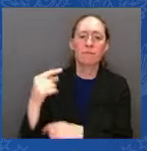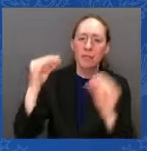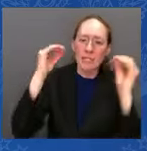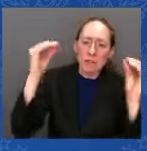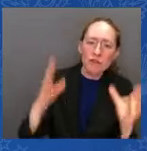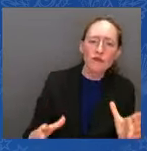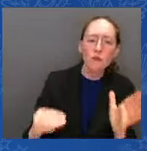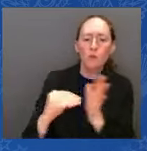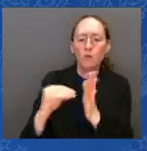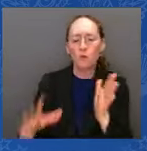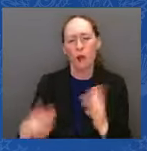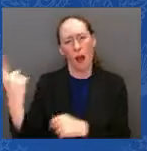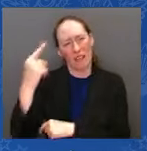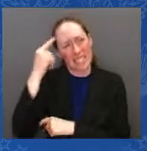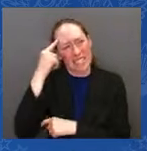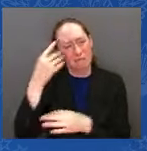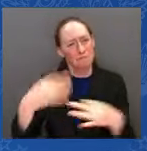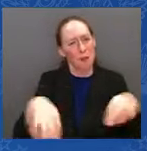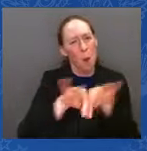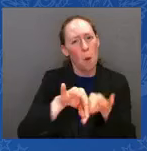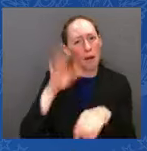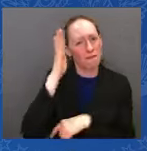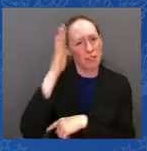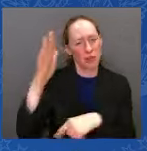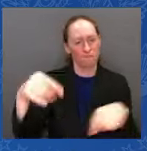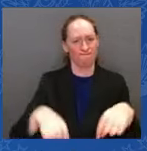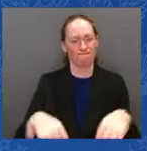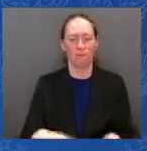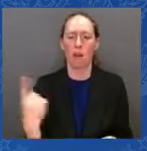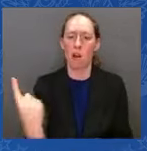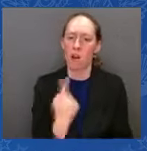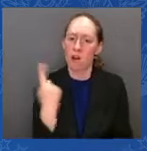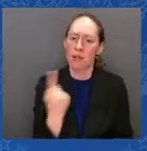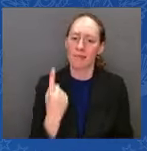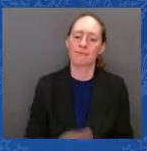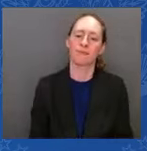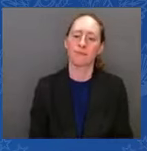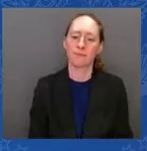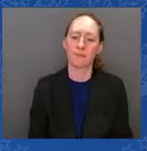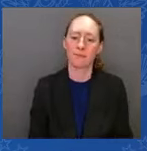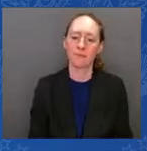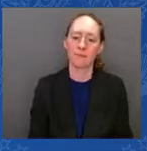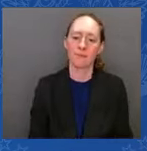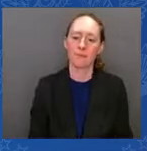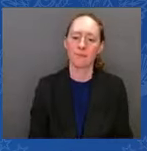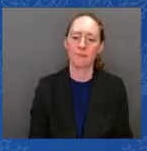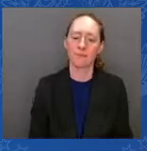future of our country. And being married to a fellow educator, he knows that better than most.